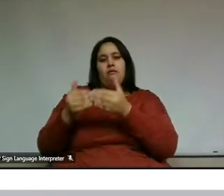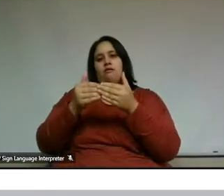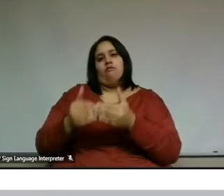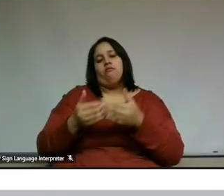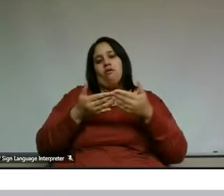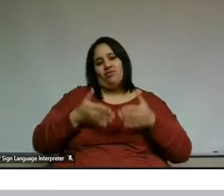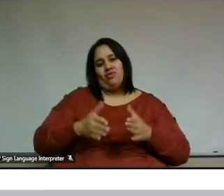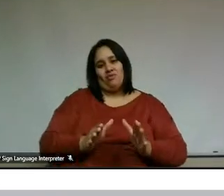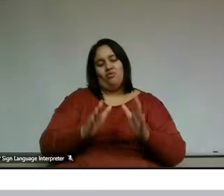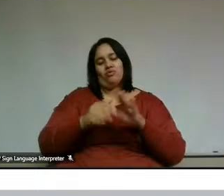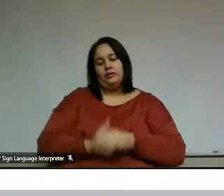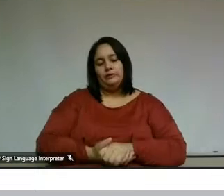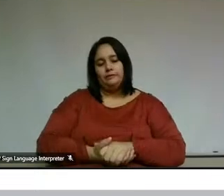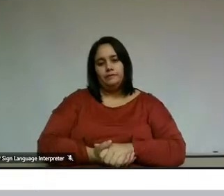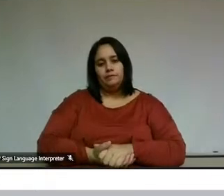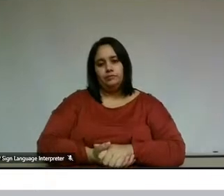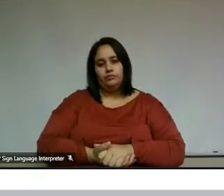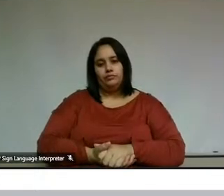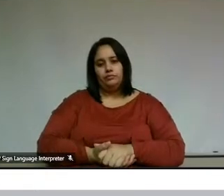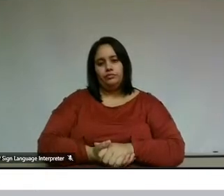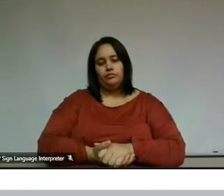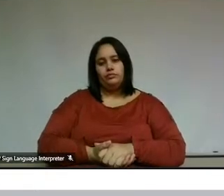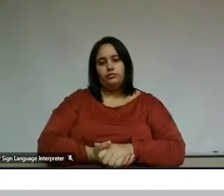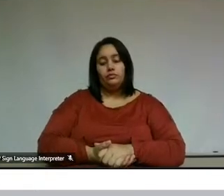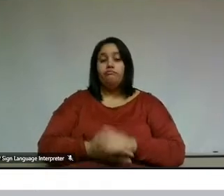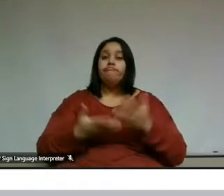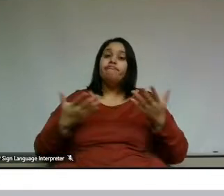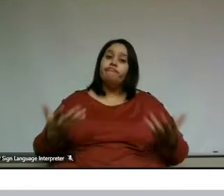new facilities. But of course,